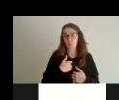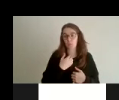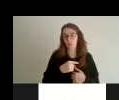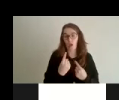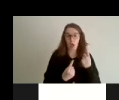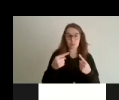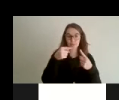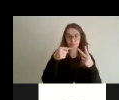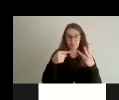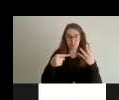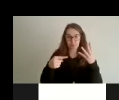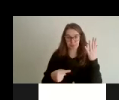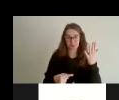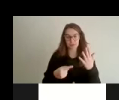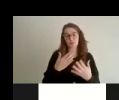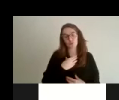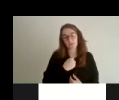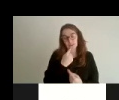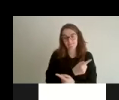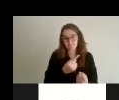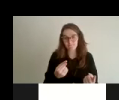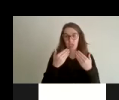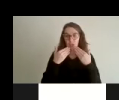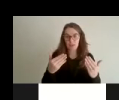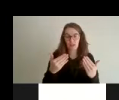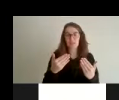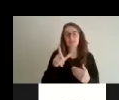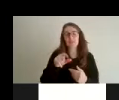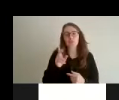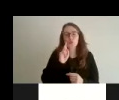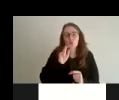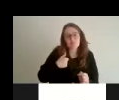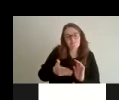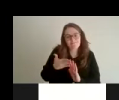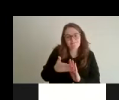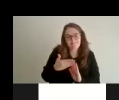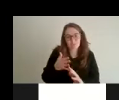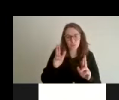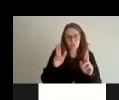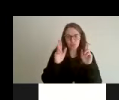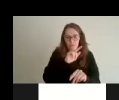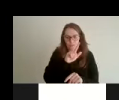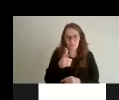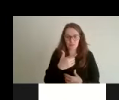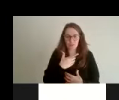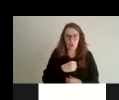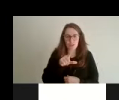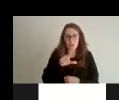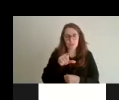want to finish by saying thank you so much for listening. Sorry for rushing through this, and hope some of it actually was possible to